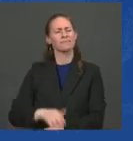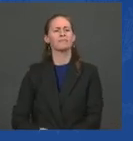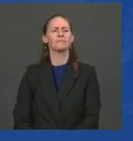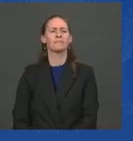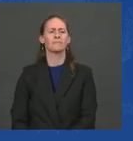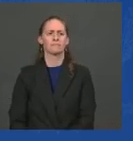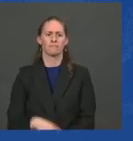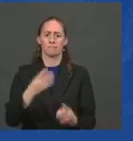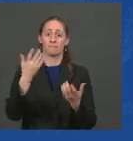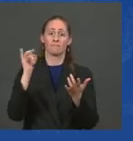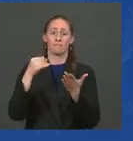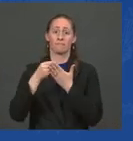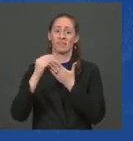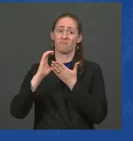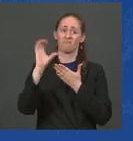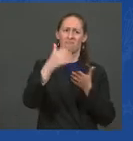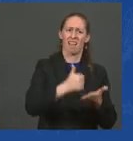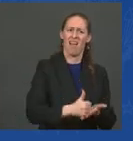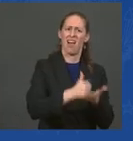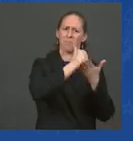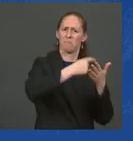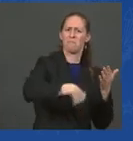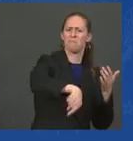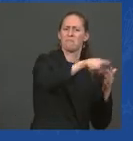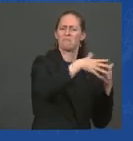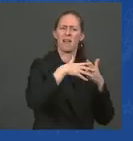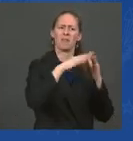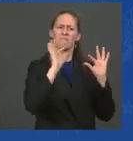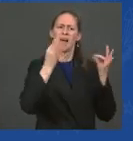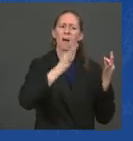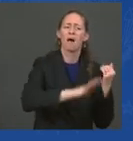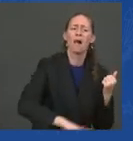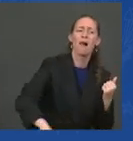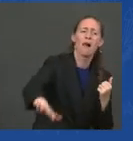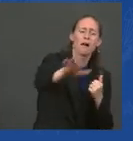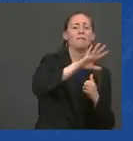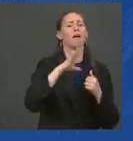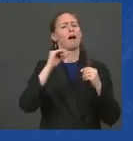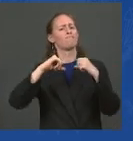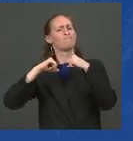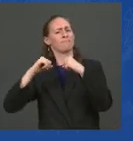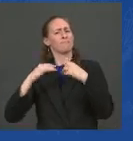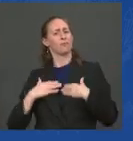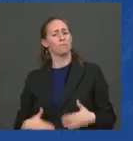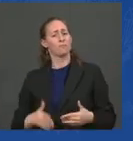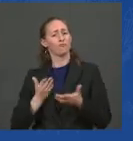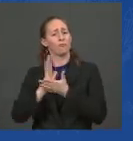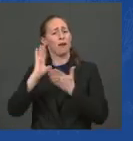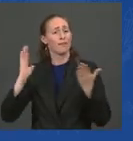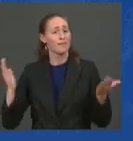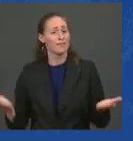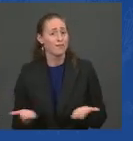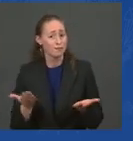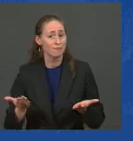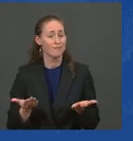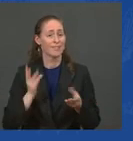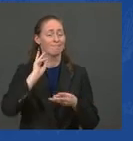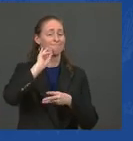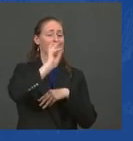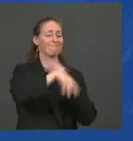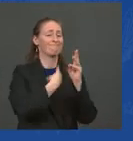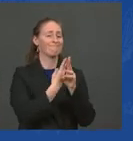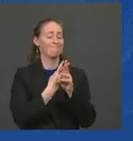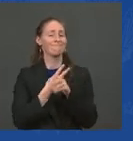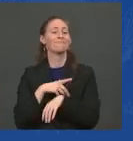defend human rights and dignity at home and around the world. 26 years ago today, another United